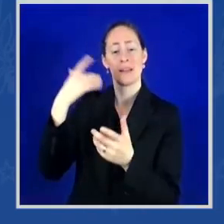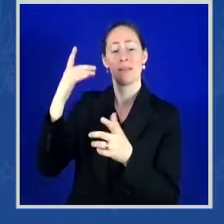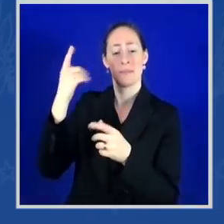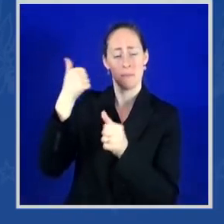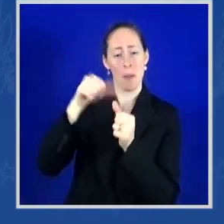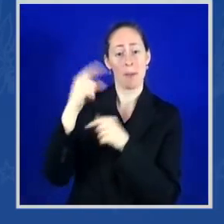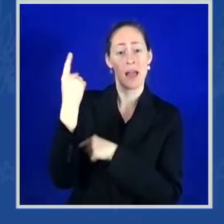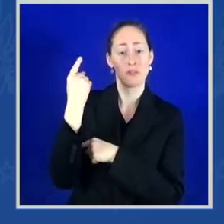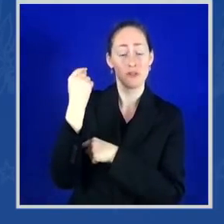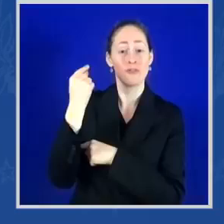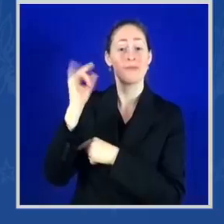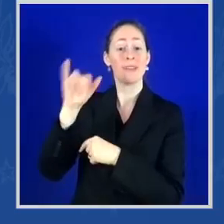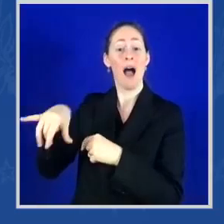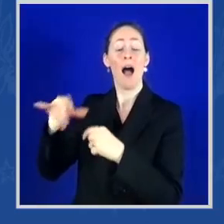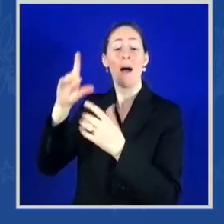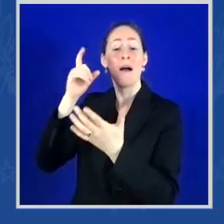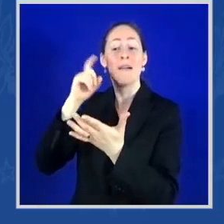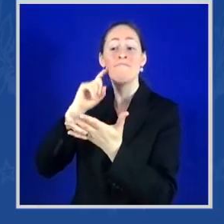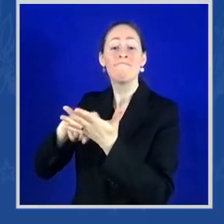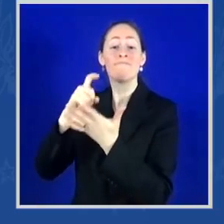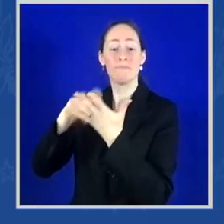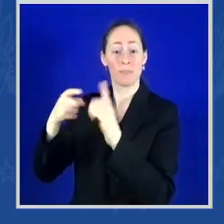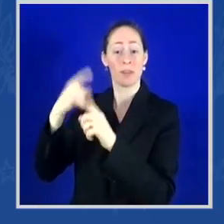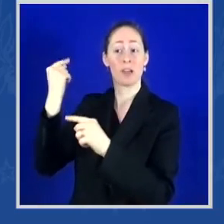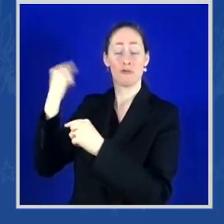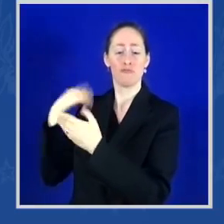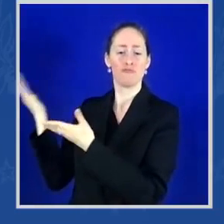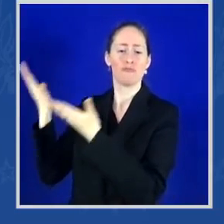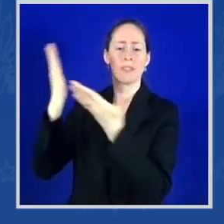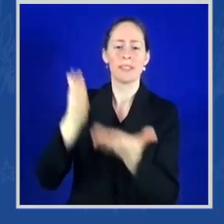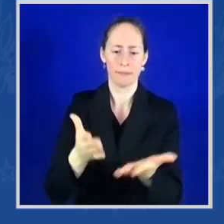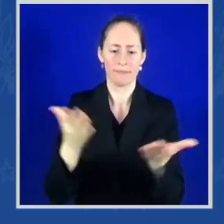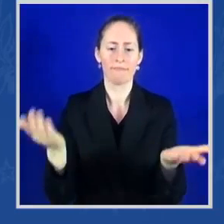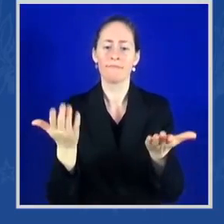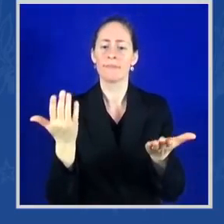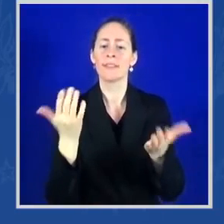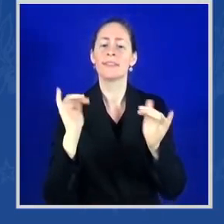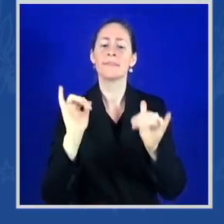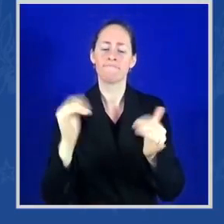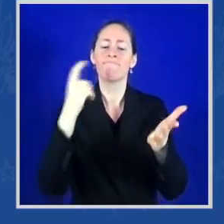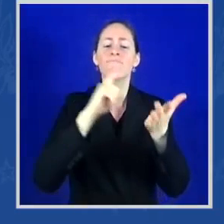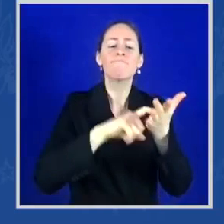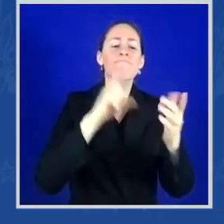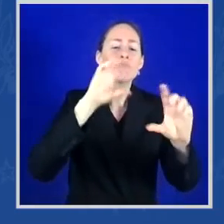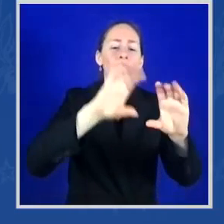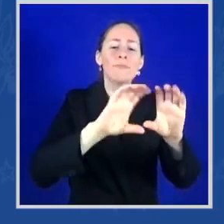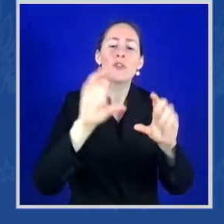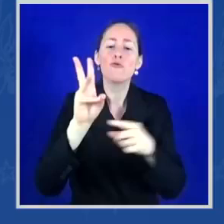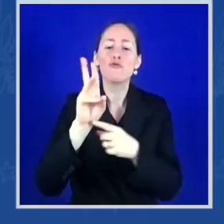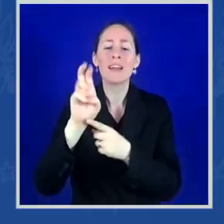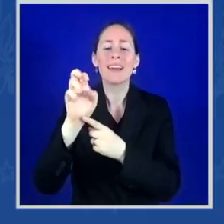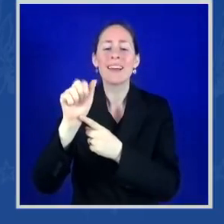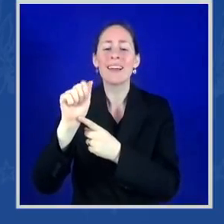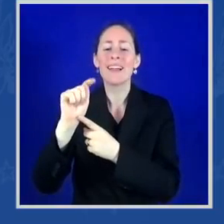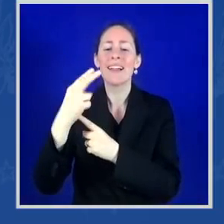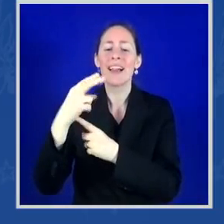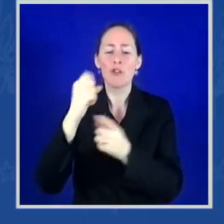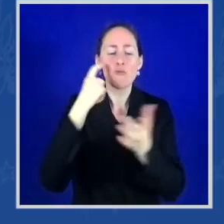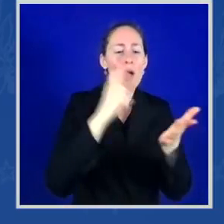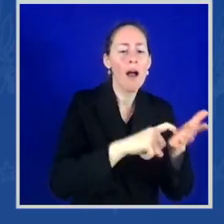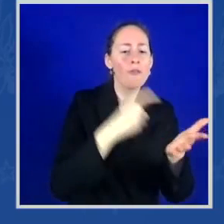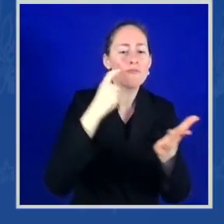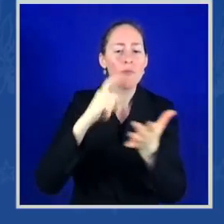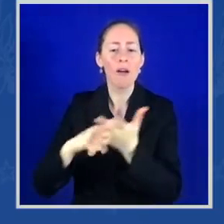the lockdown had begun in March, because we were determined to honor the fallen, to pay